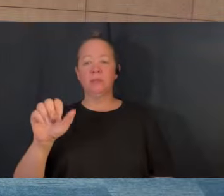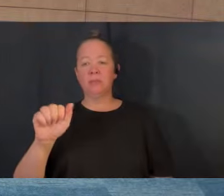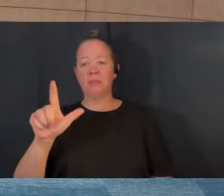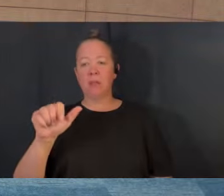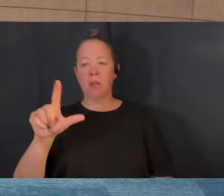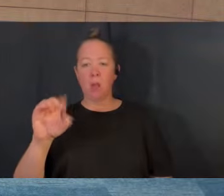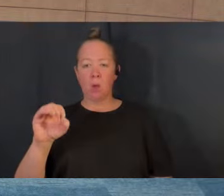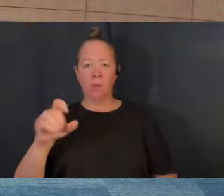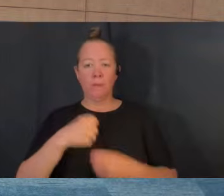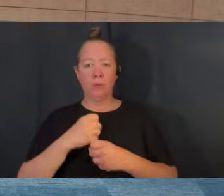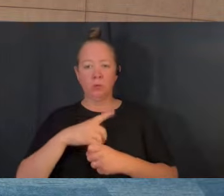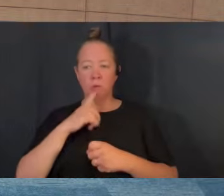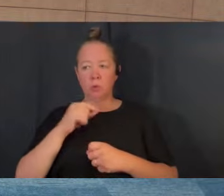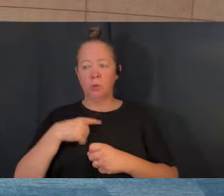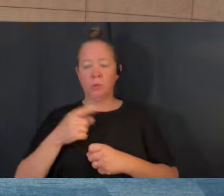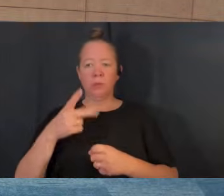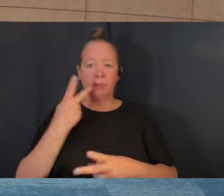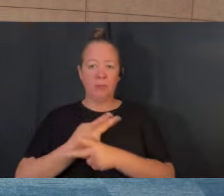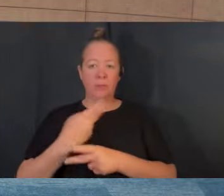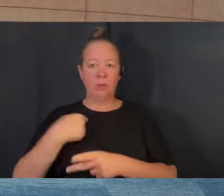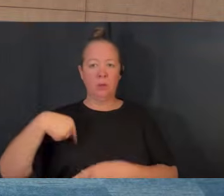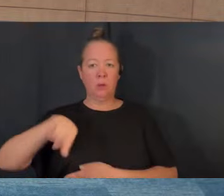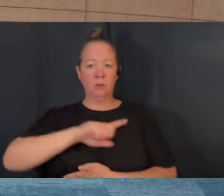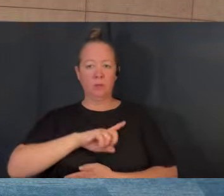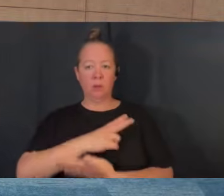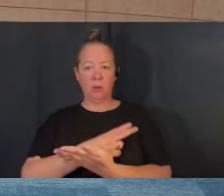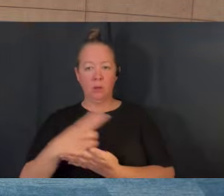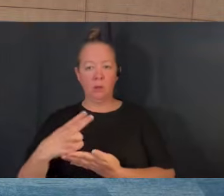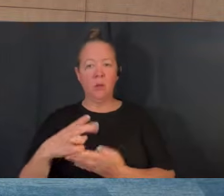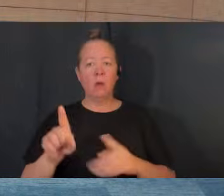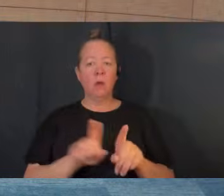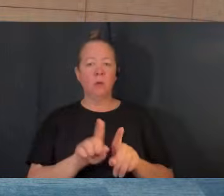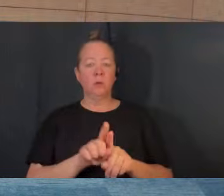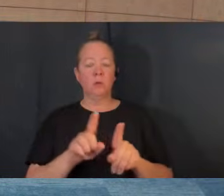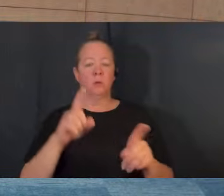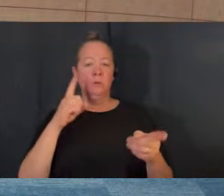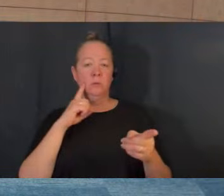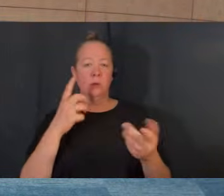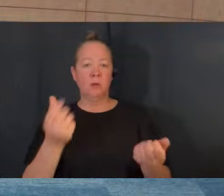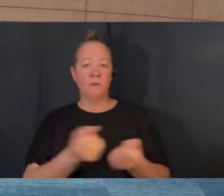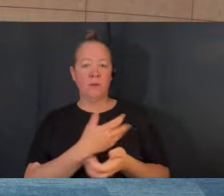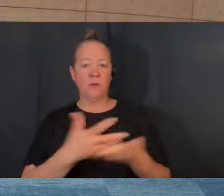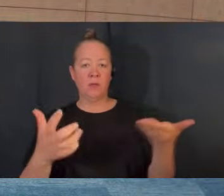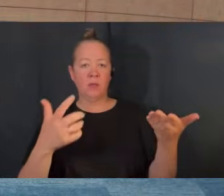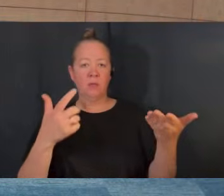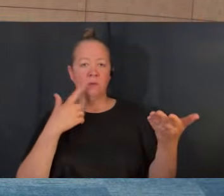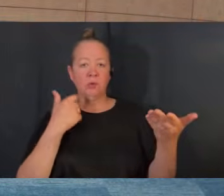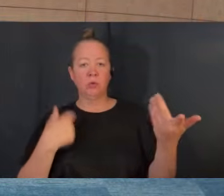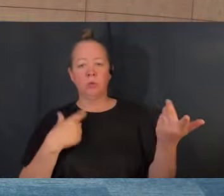for and also to echo everything that Joyce said.